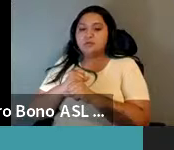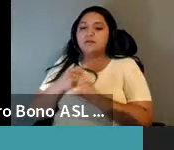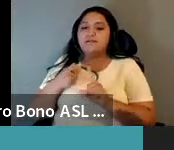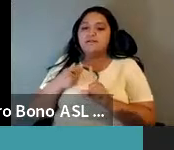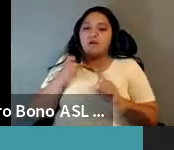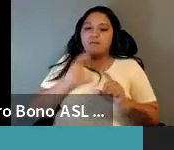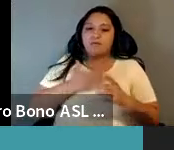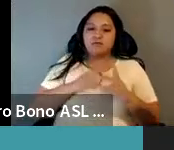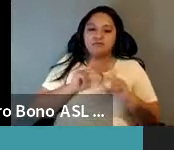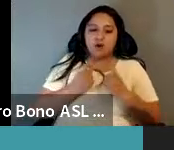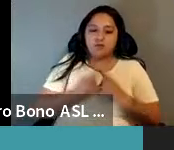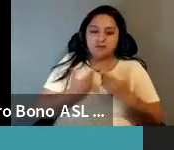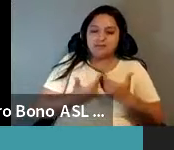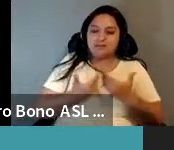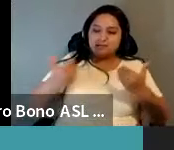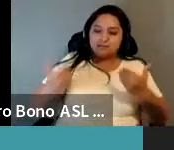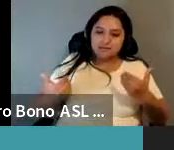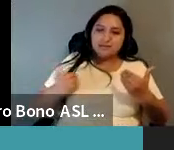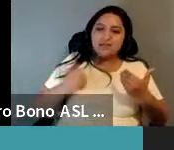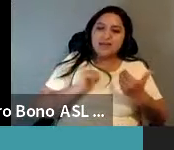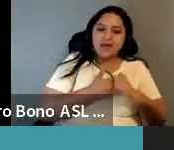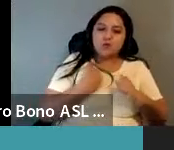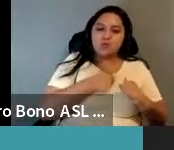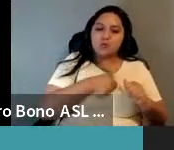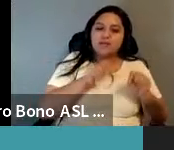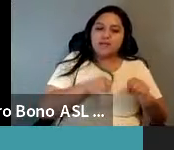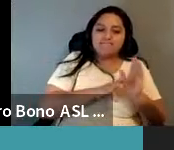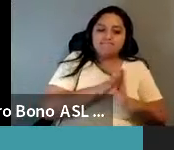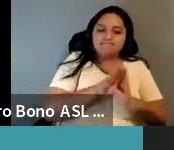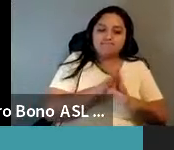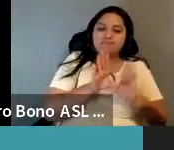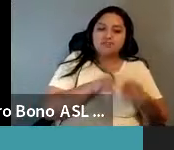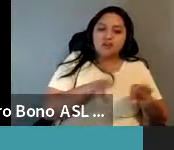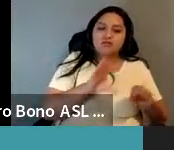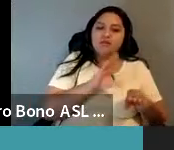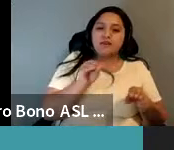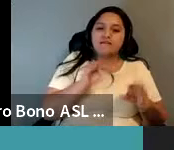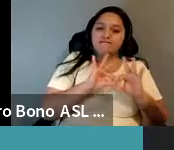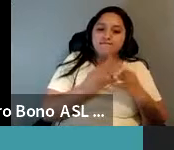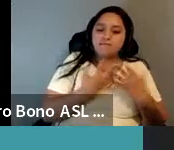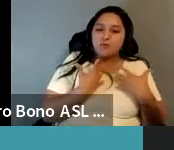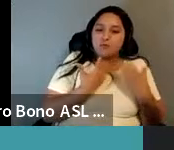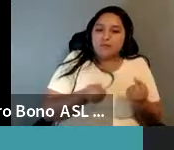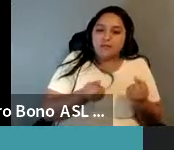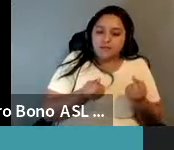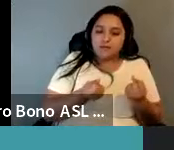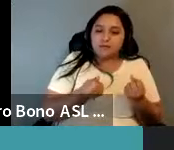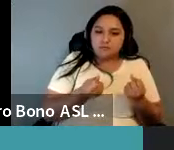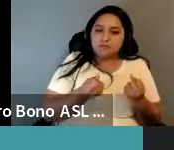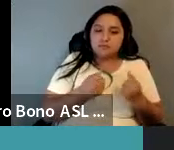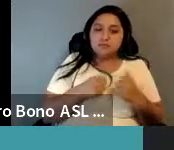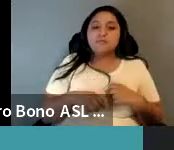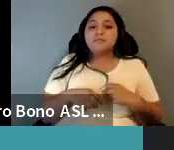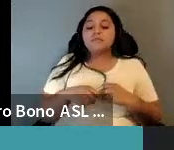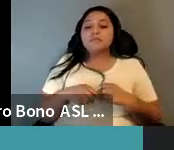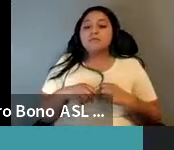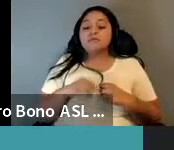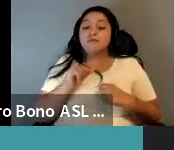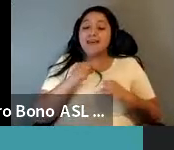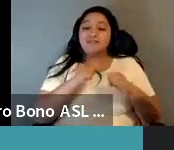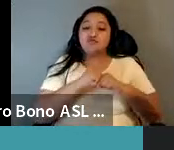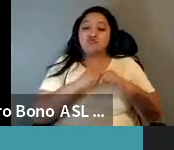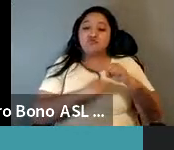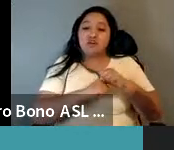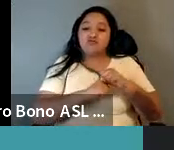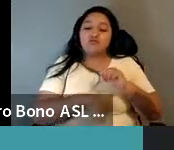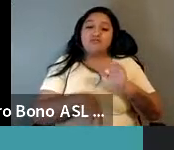we build our child and family well-being system across the county. And so handling the structural deficit is the first